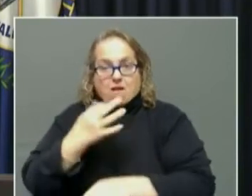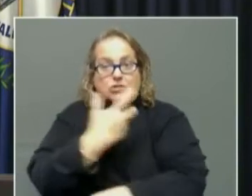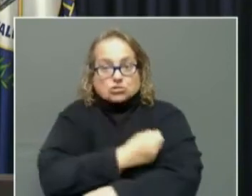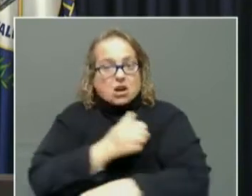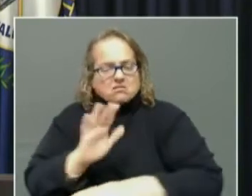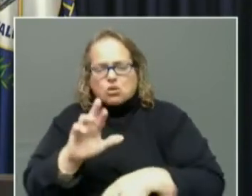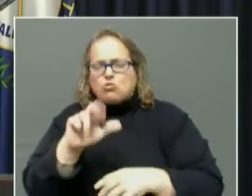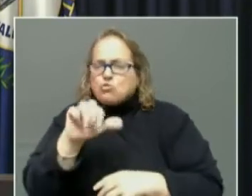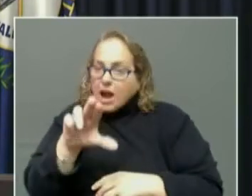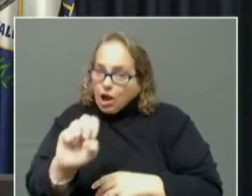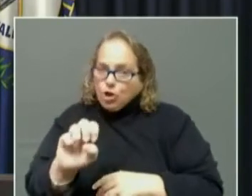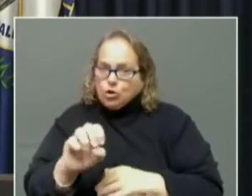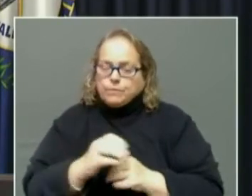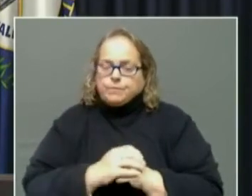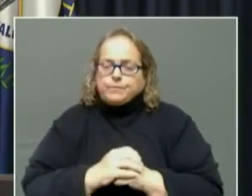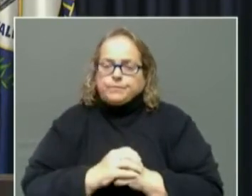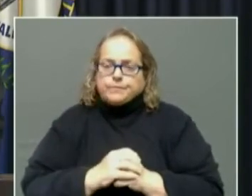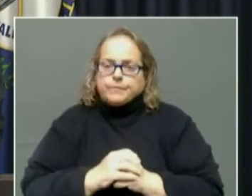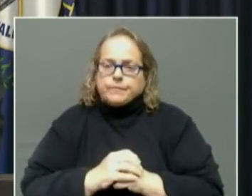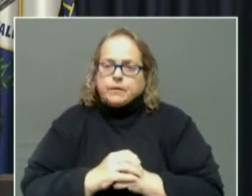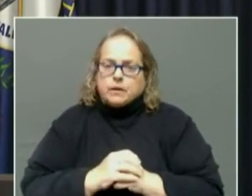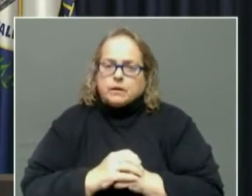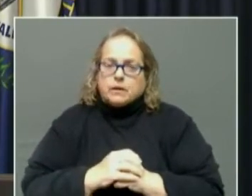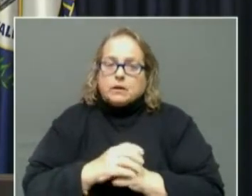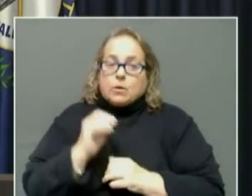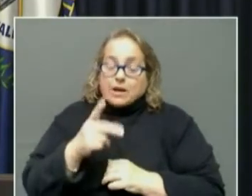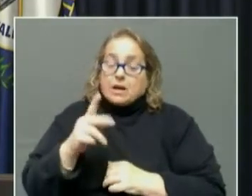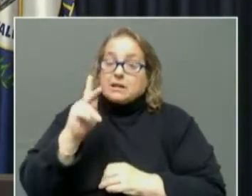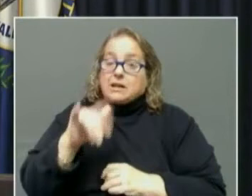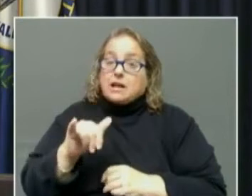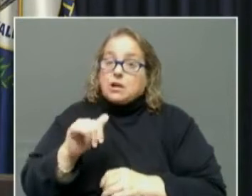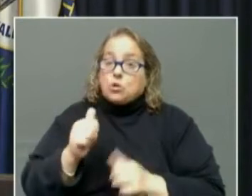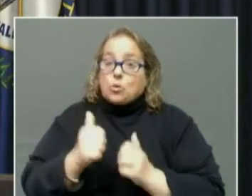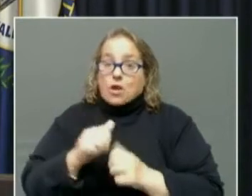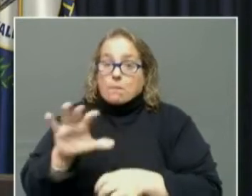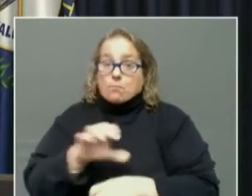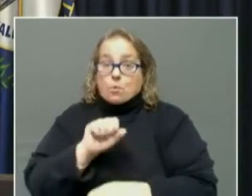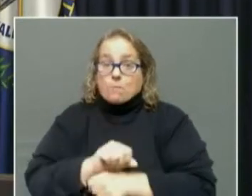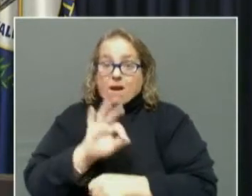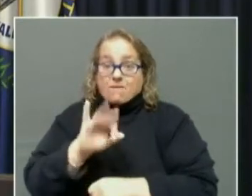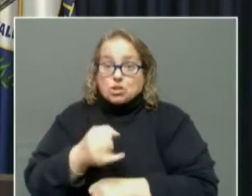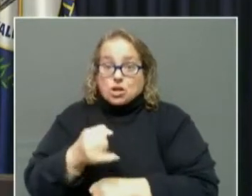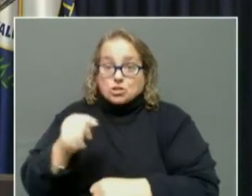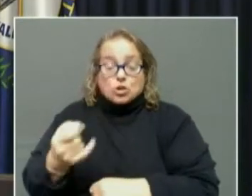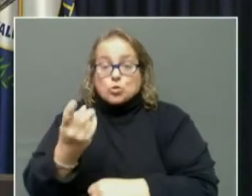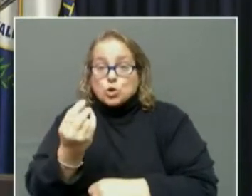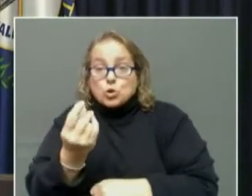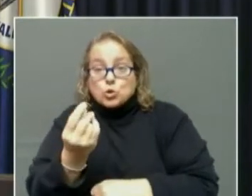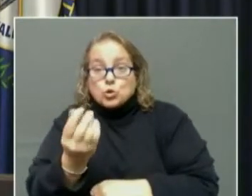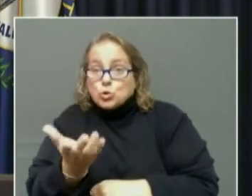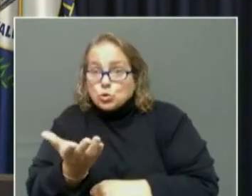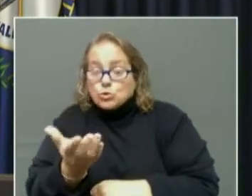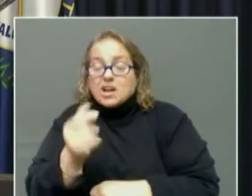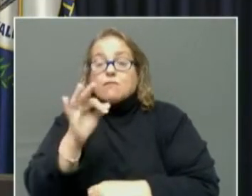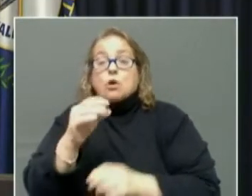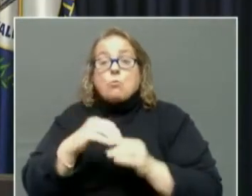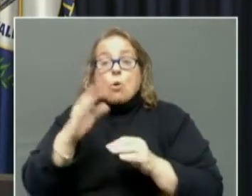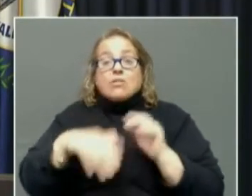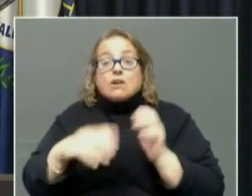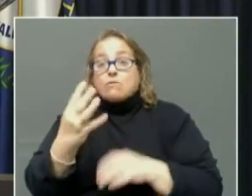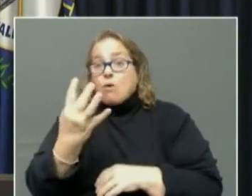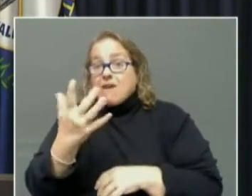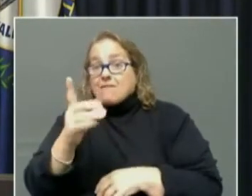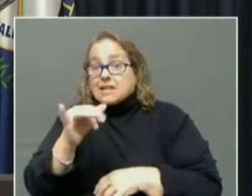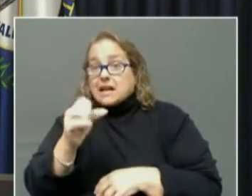Okay, what should Kentuckians with appointments for J&J do? Your appointments, if they are more than 4 or 5 days out, keep them for the